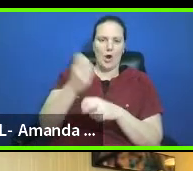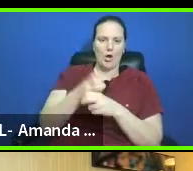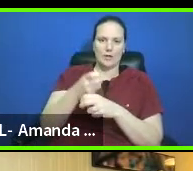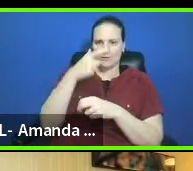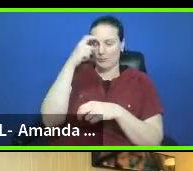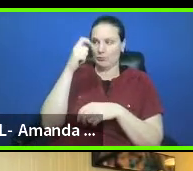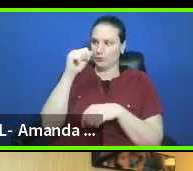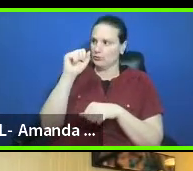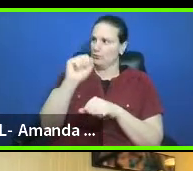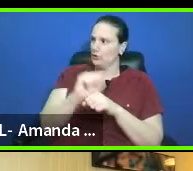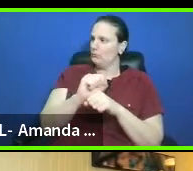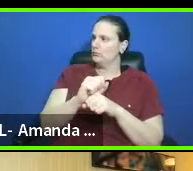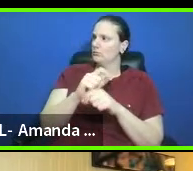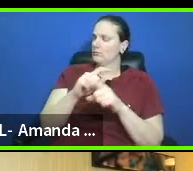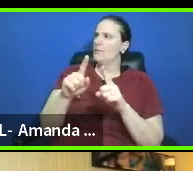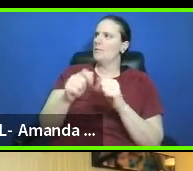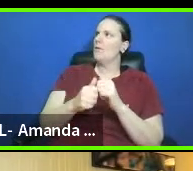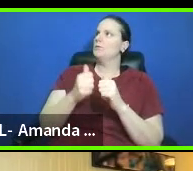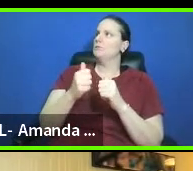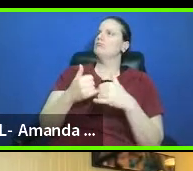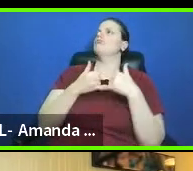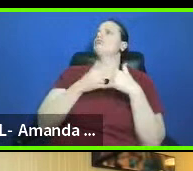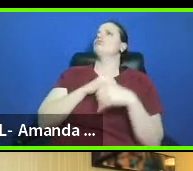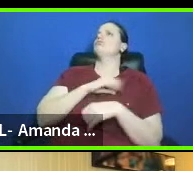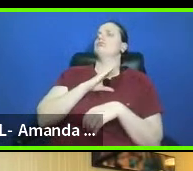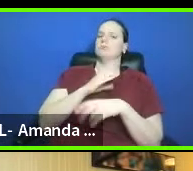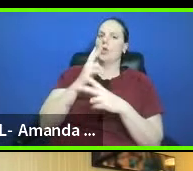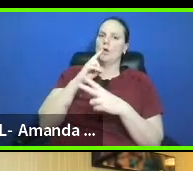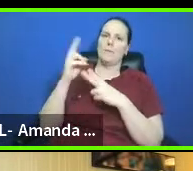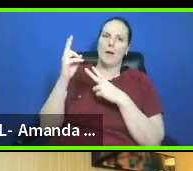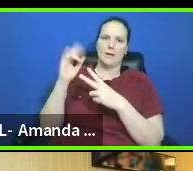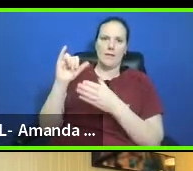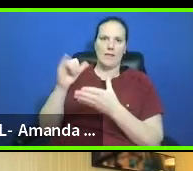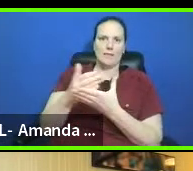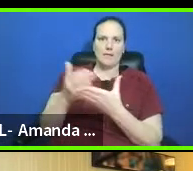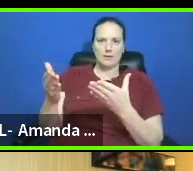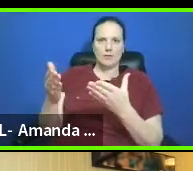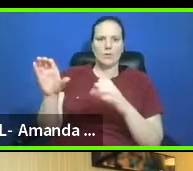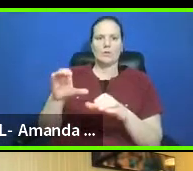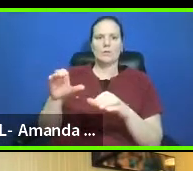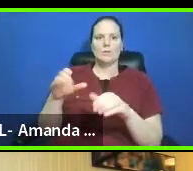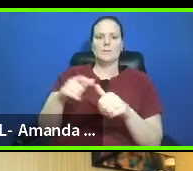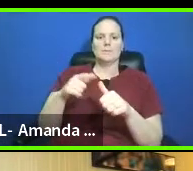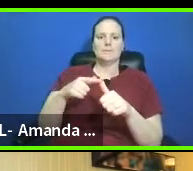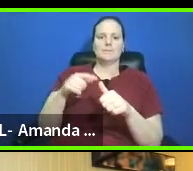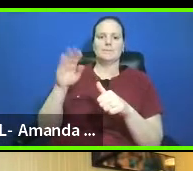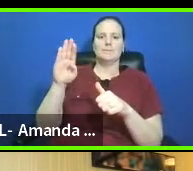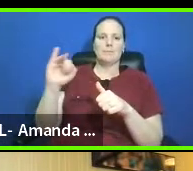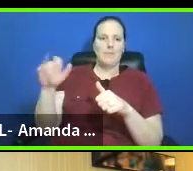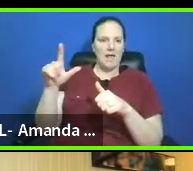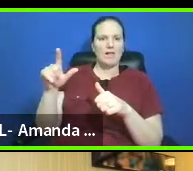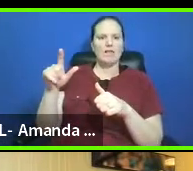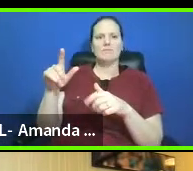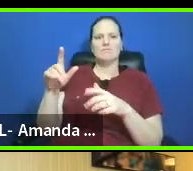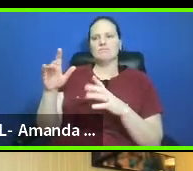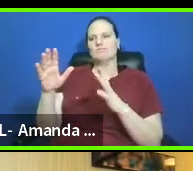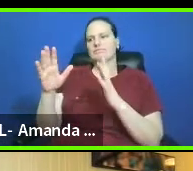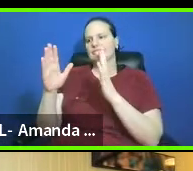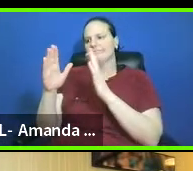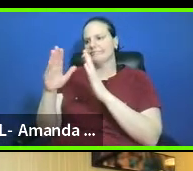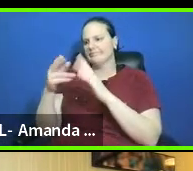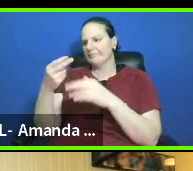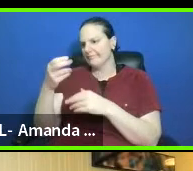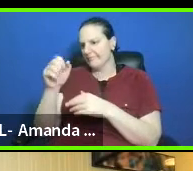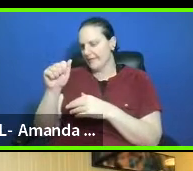when I look back on them, the things they did, because we also did haying, doing the baling of hay and everything like that. So it was